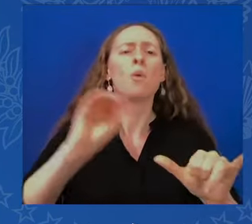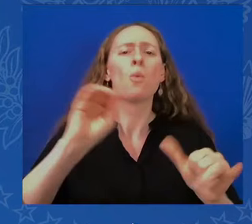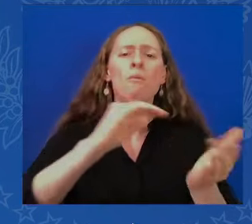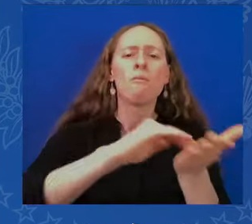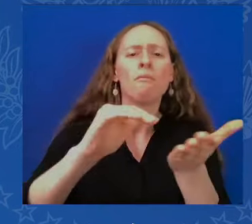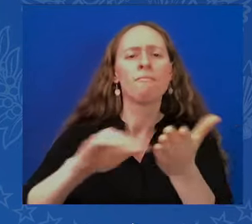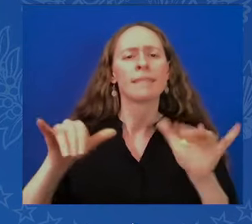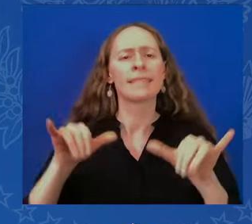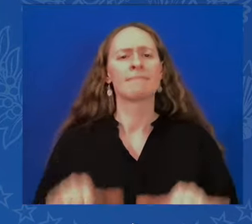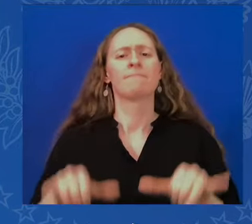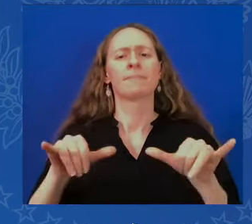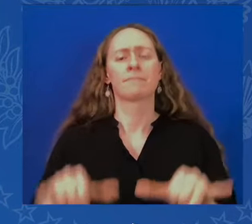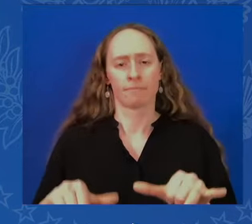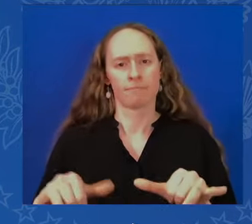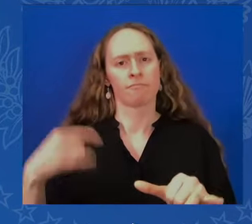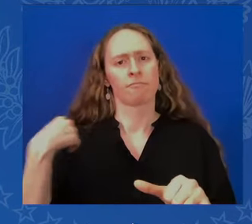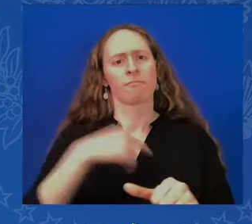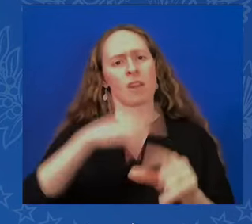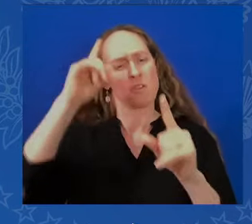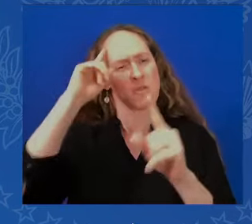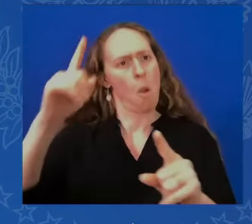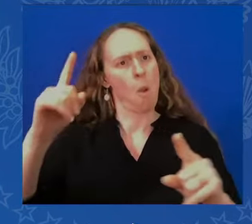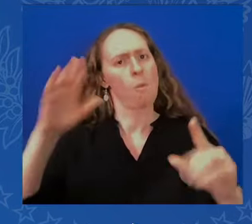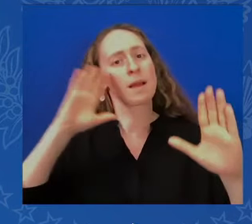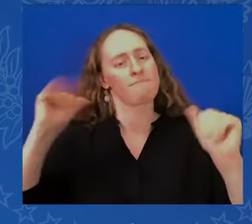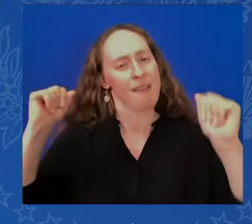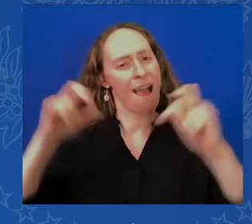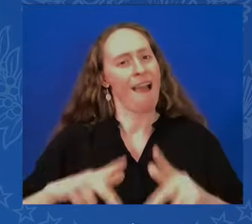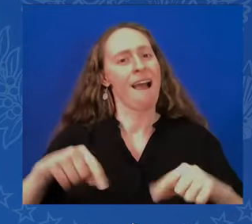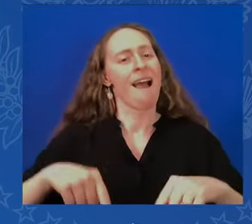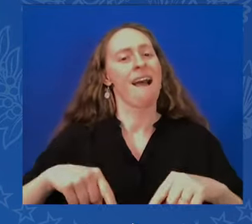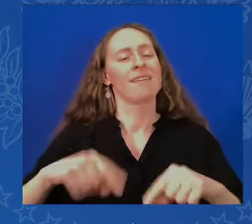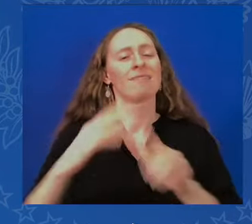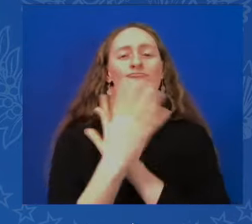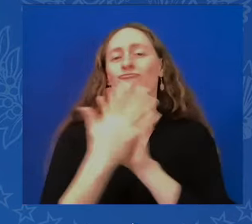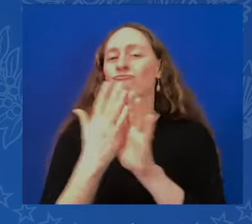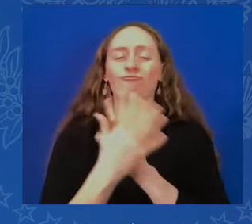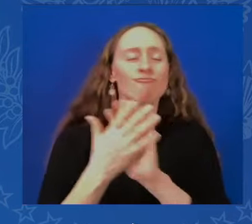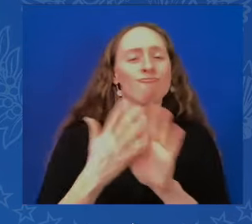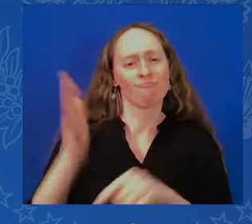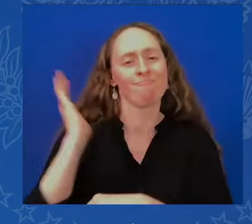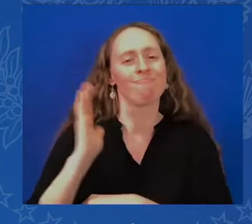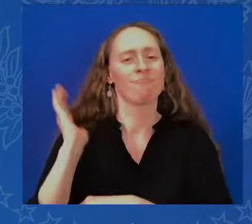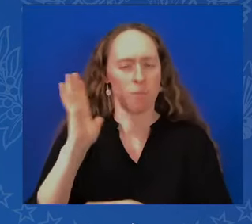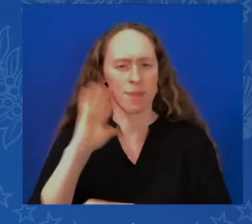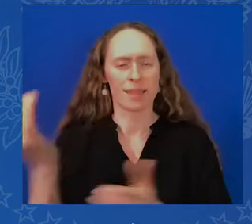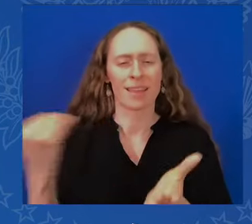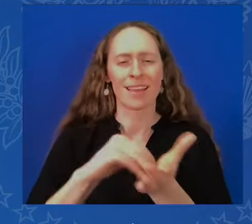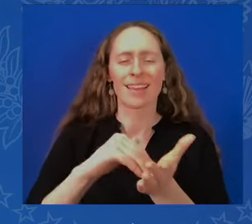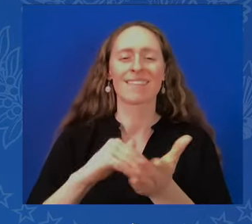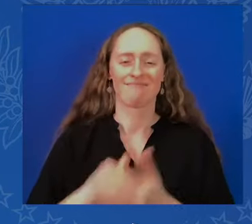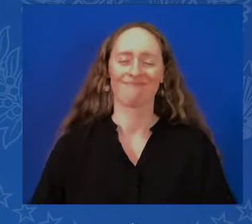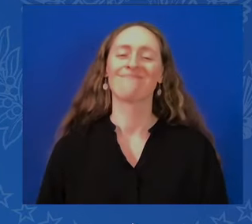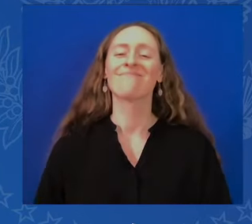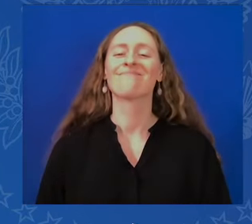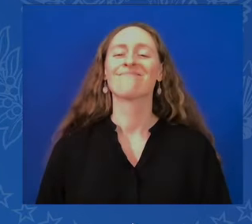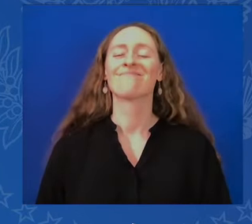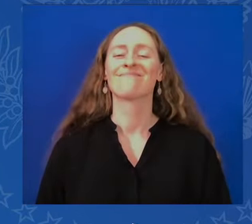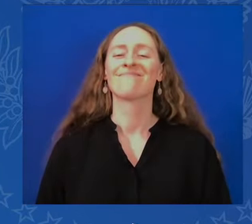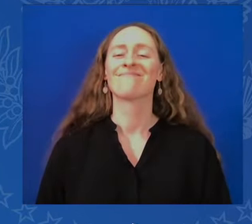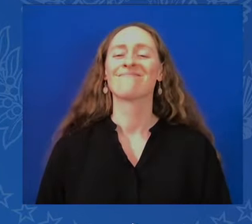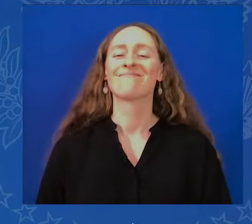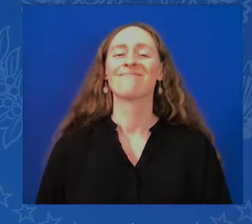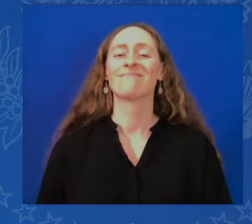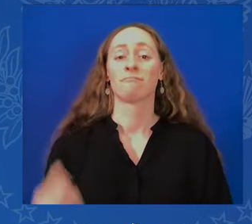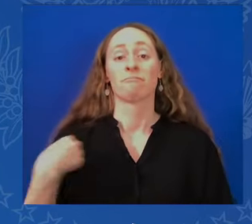We're coming back soon. Folks, finally, we're going to move heaven and earth to rebuild this bridge as rapidly